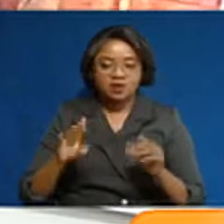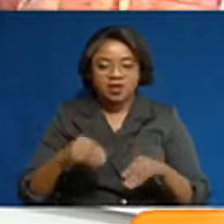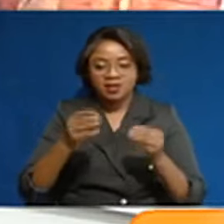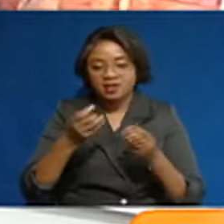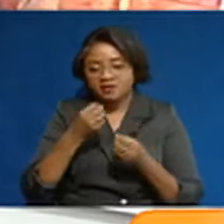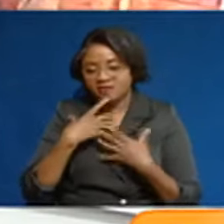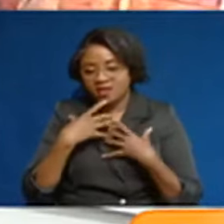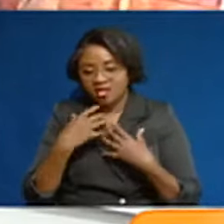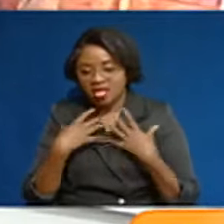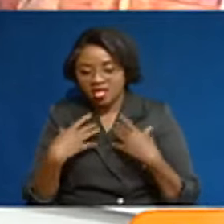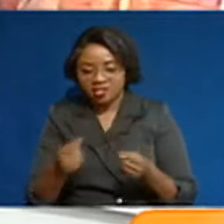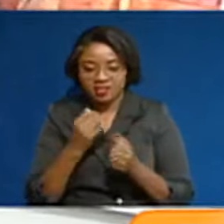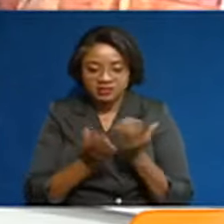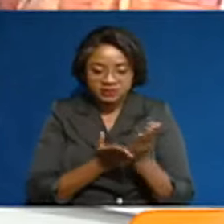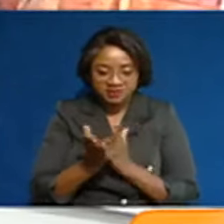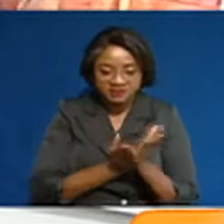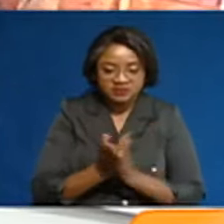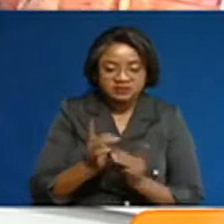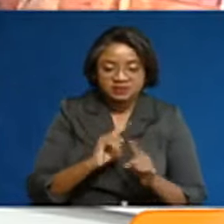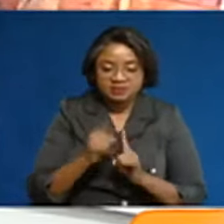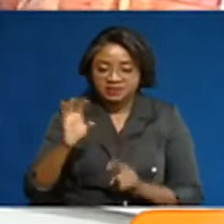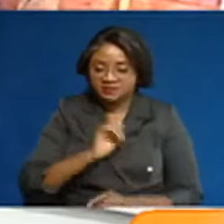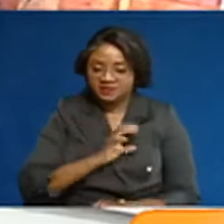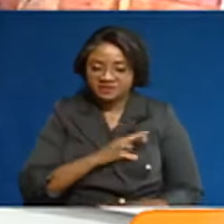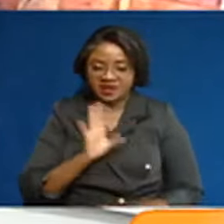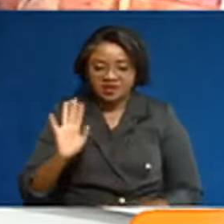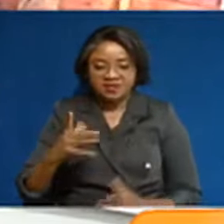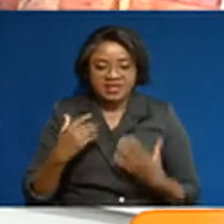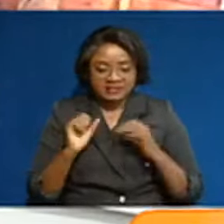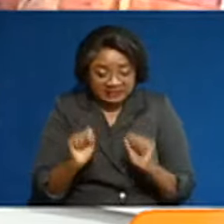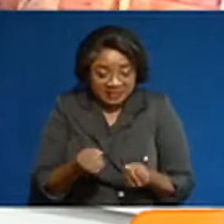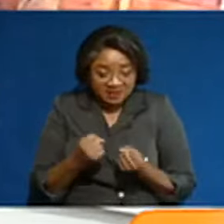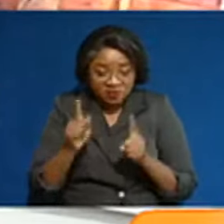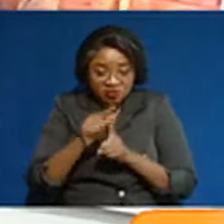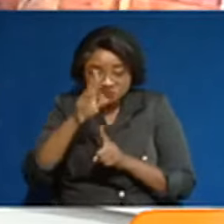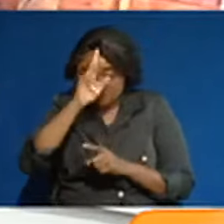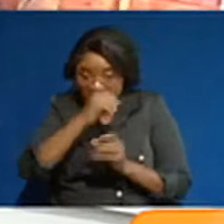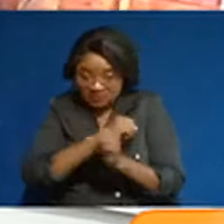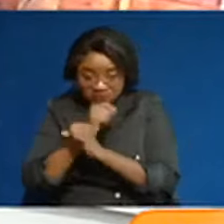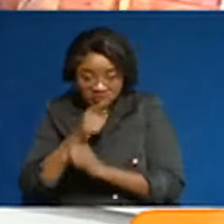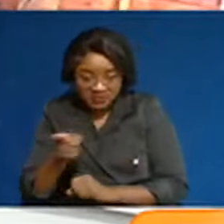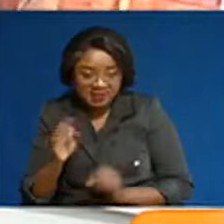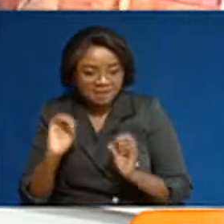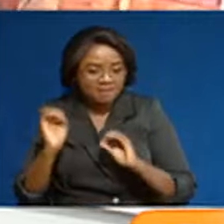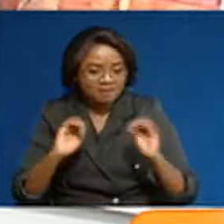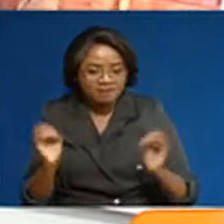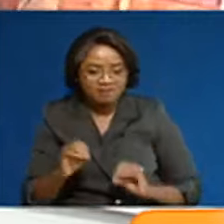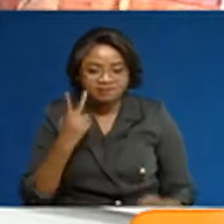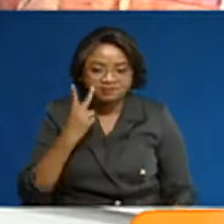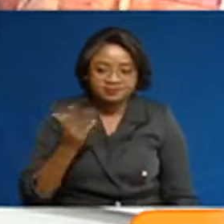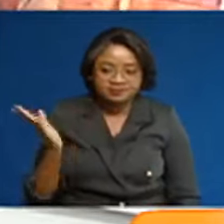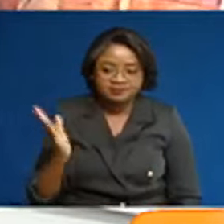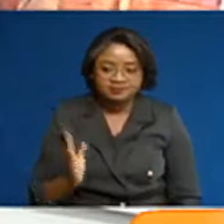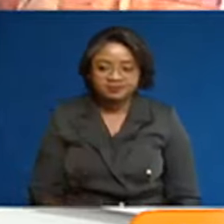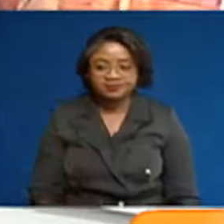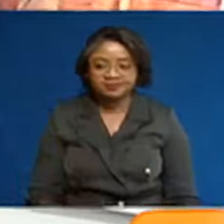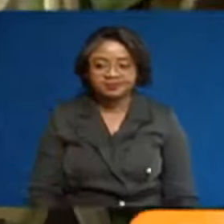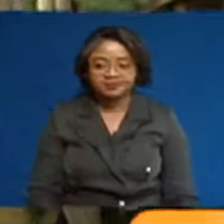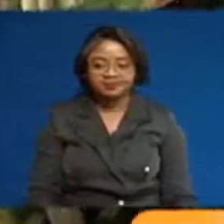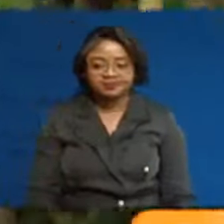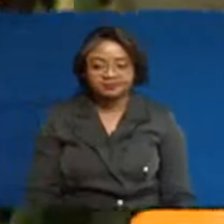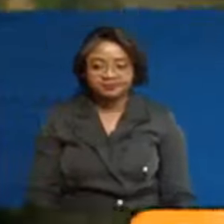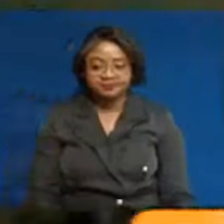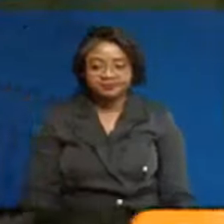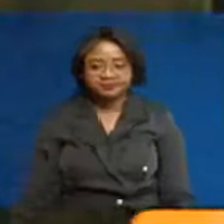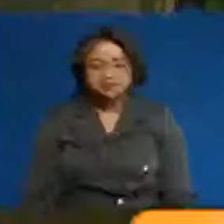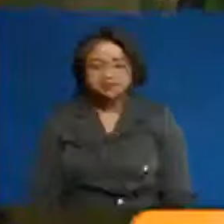safety at the hands of police. Our very own Brenda Wanka reports on the experience of one volunteer last week.